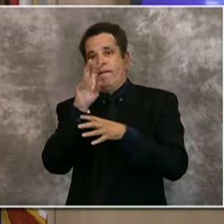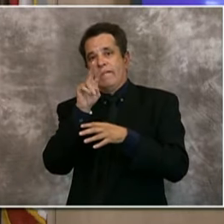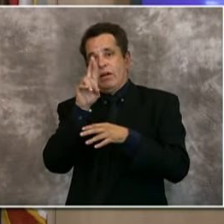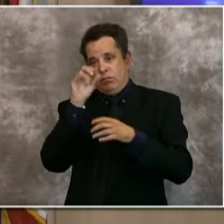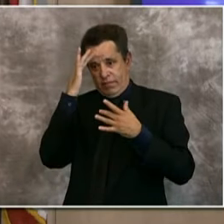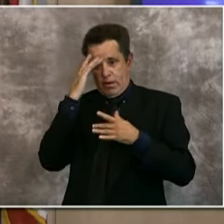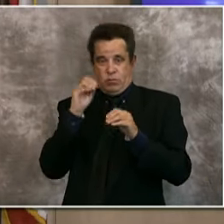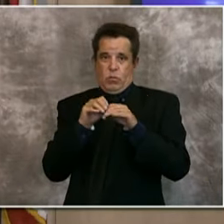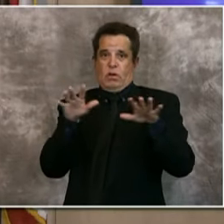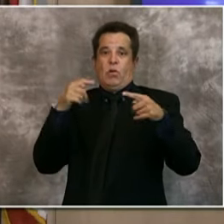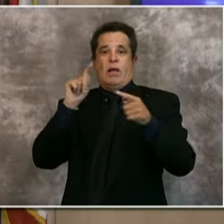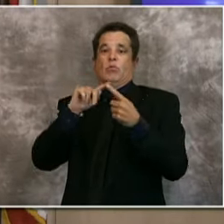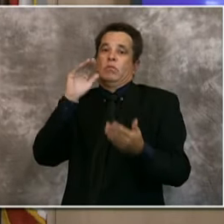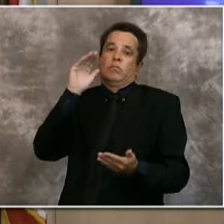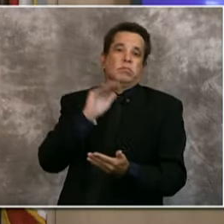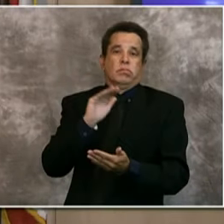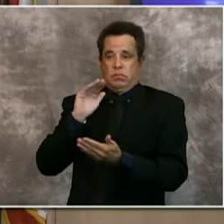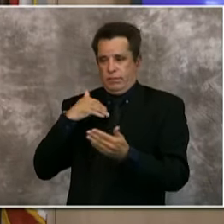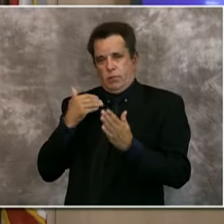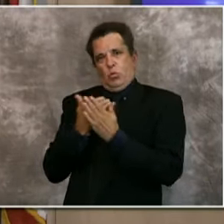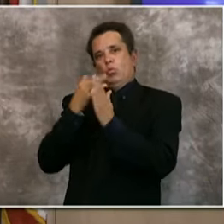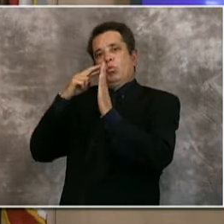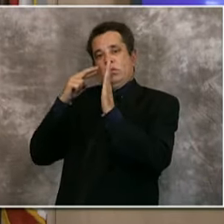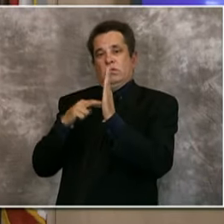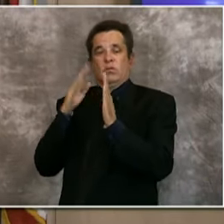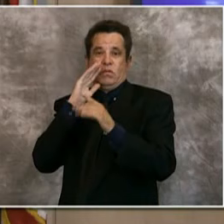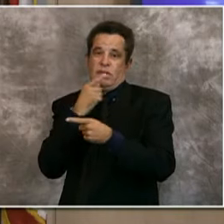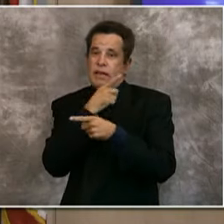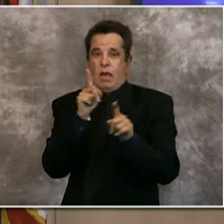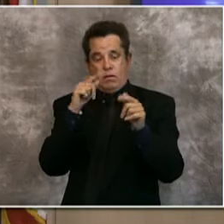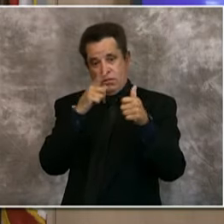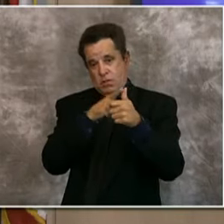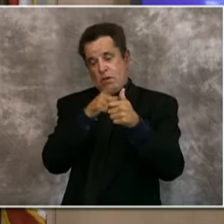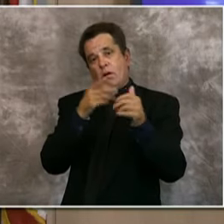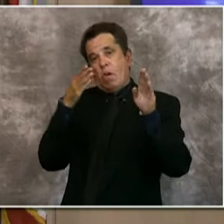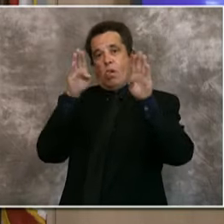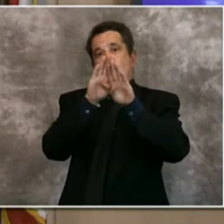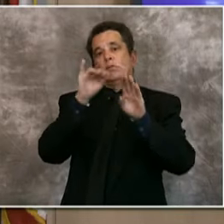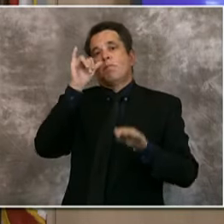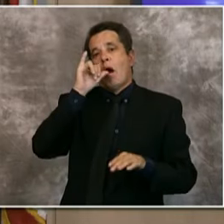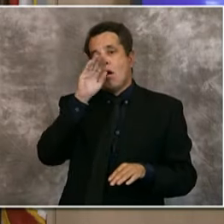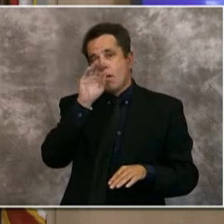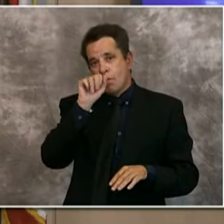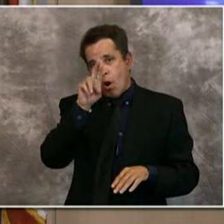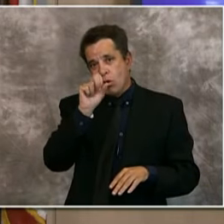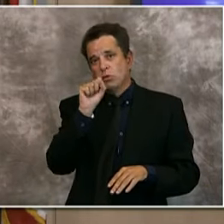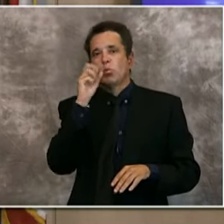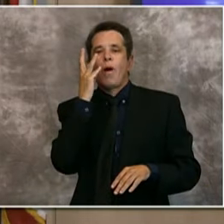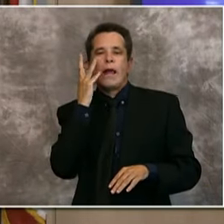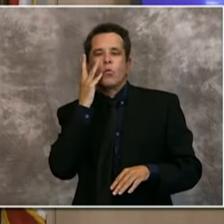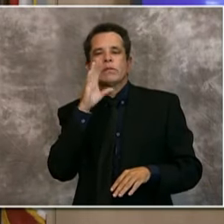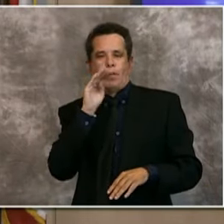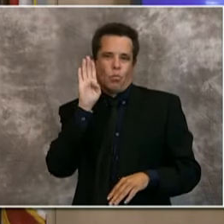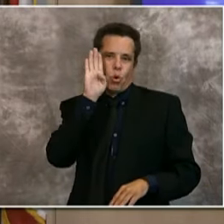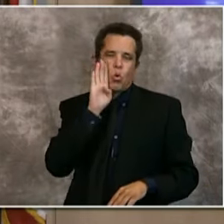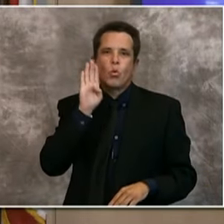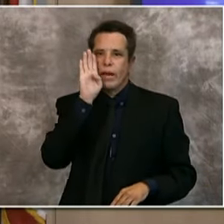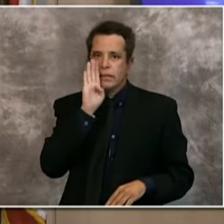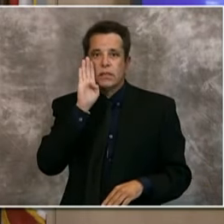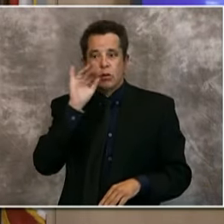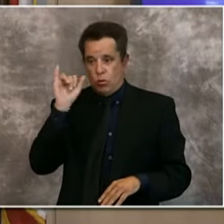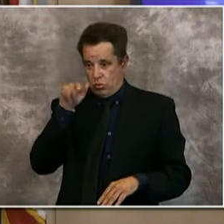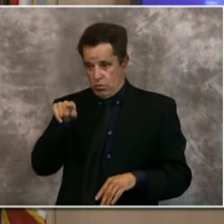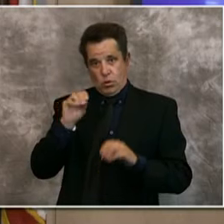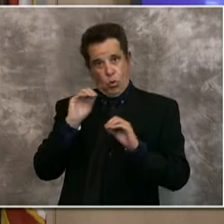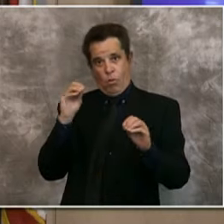in our region. These measures include closing bars, wineries, and breweries that do not